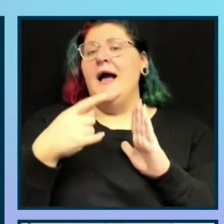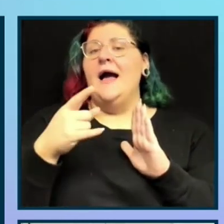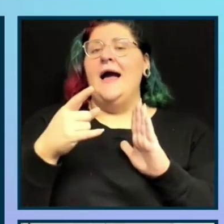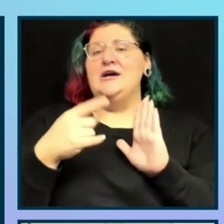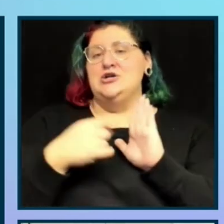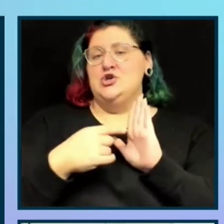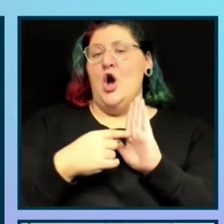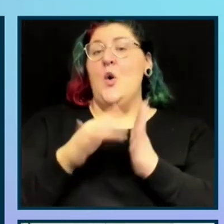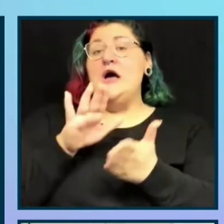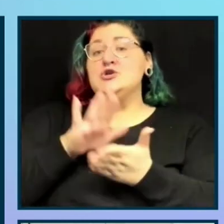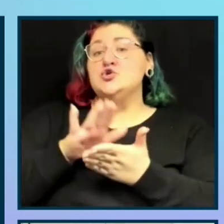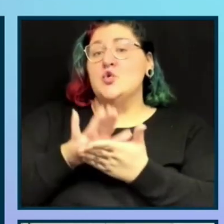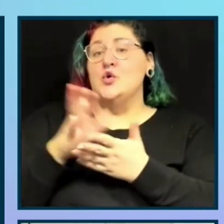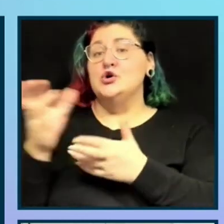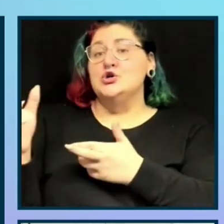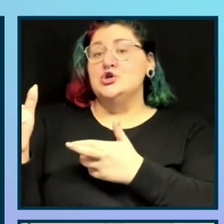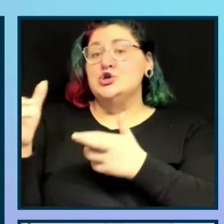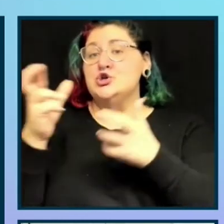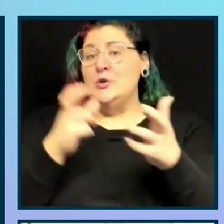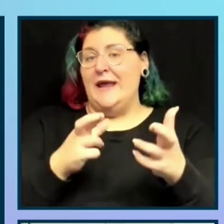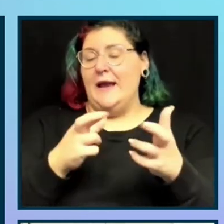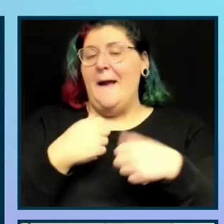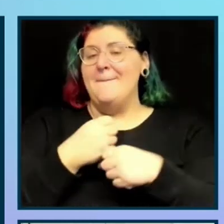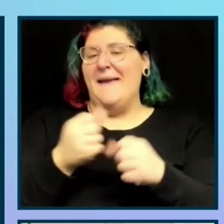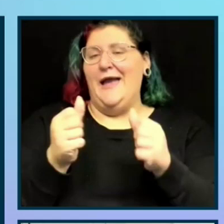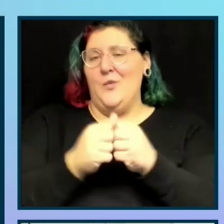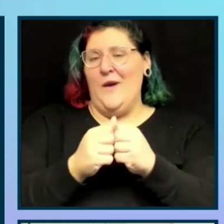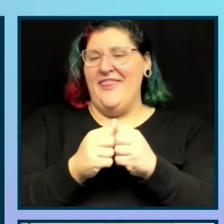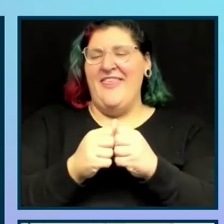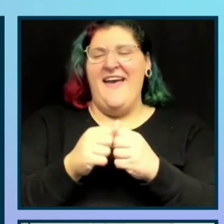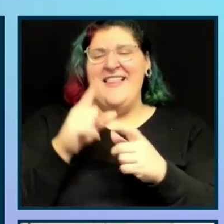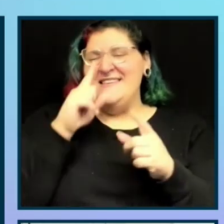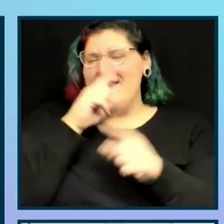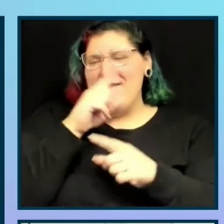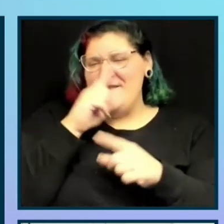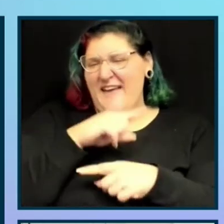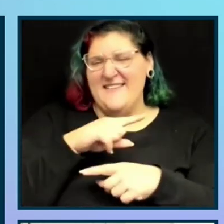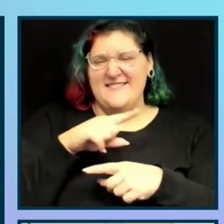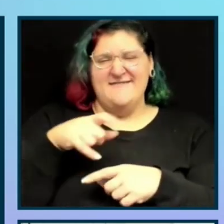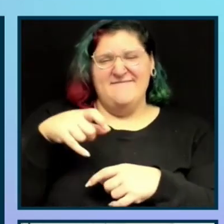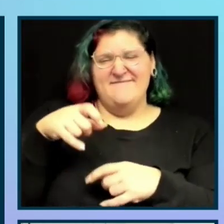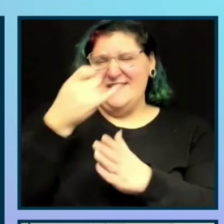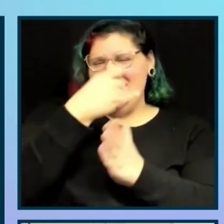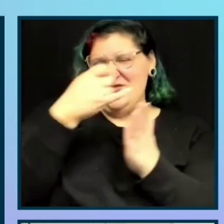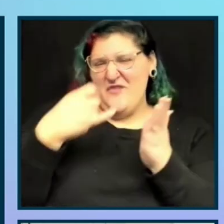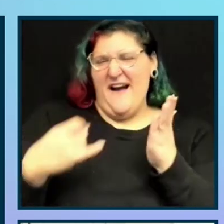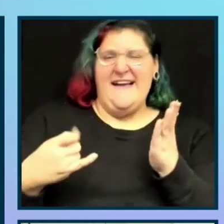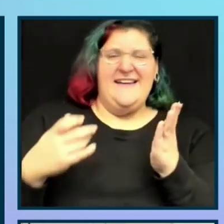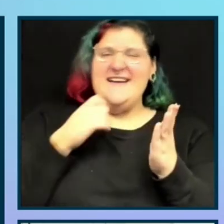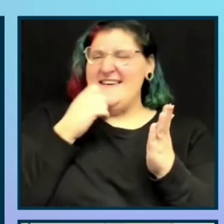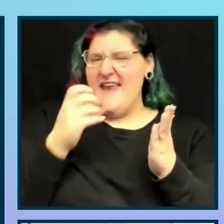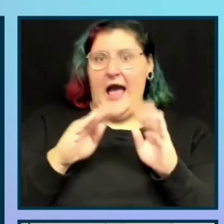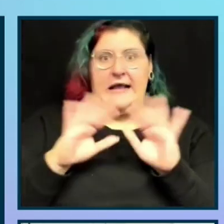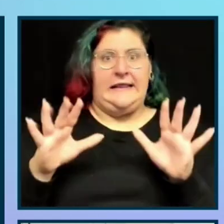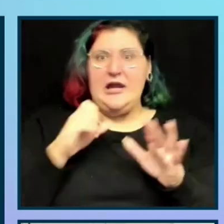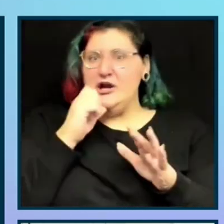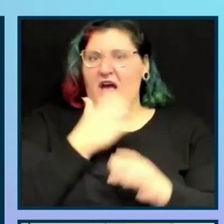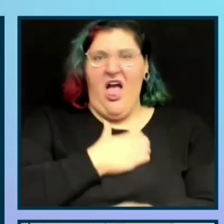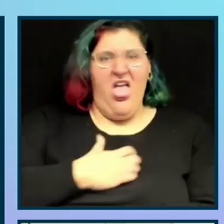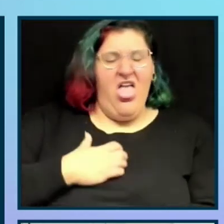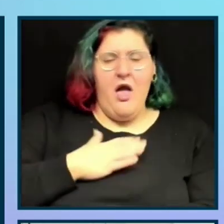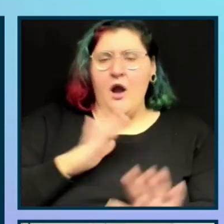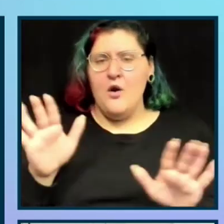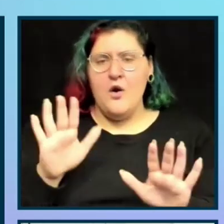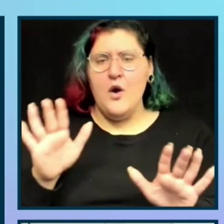a bunch of lines all over the screen. Now, this still probably would have been disturbing to some people who